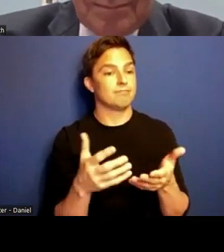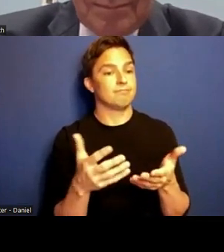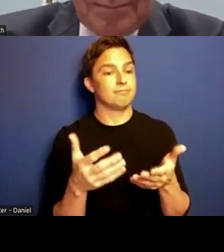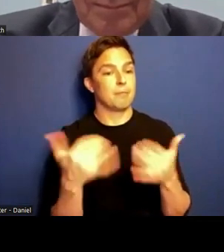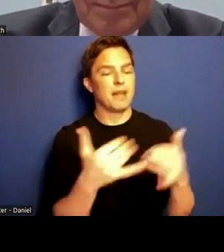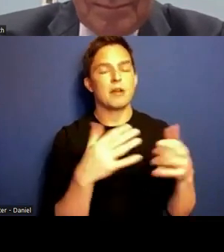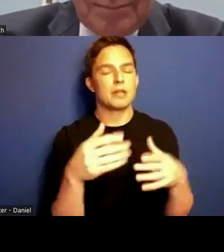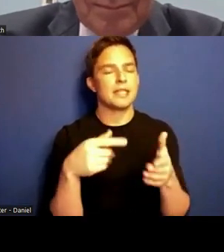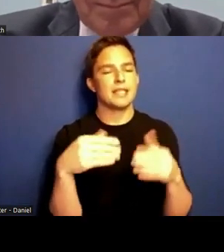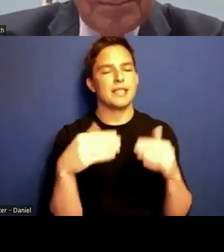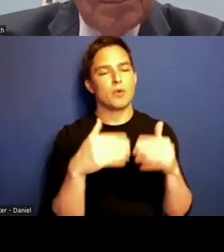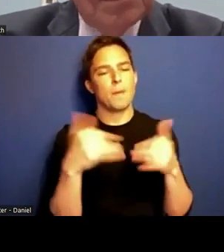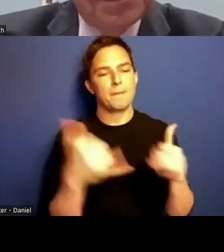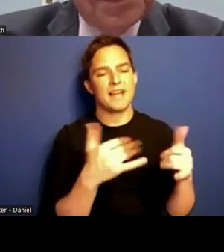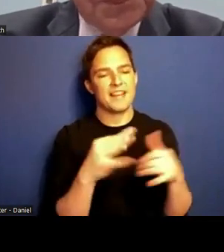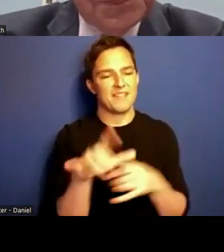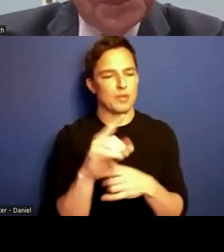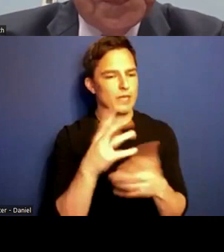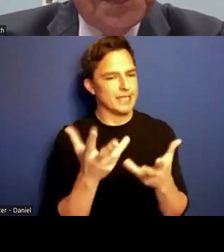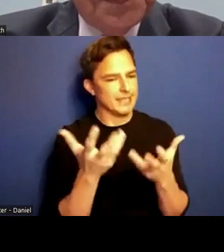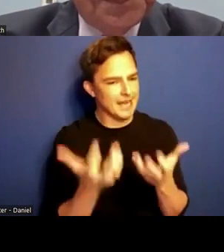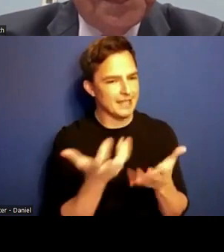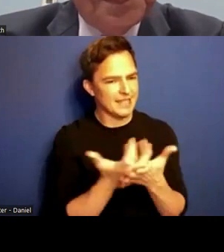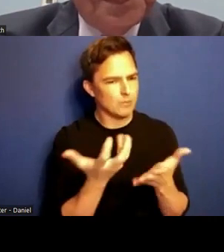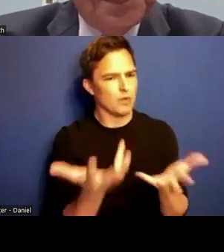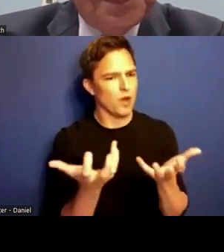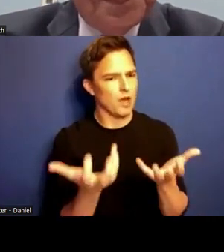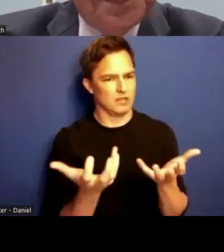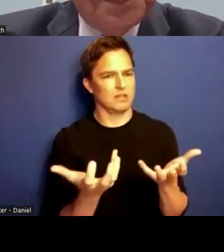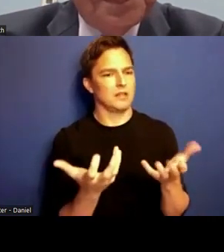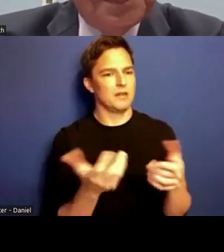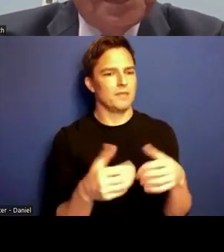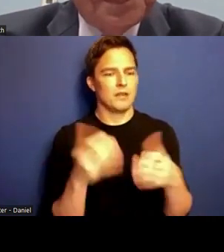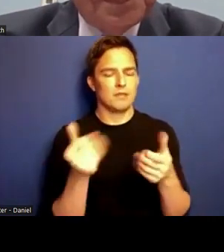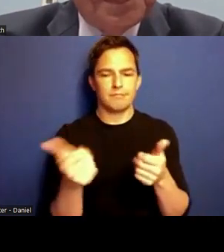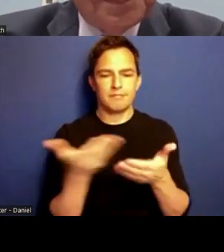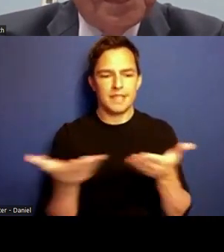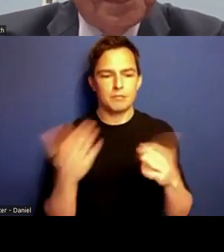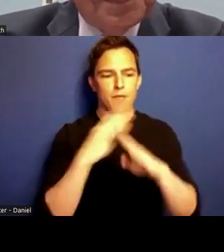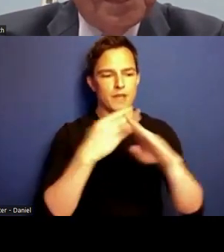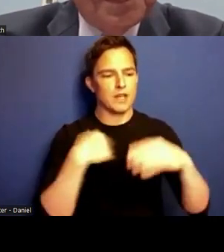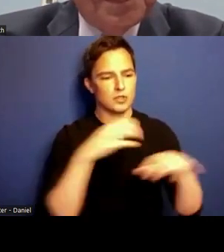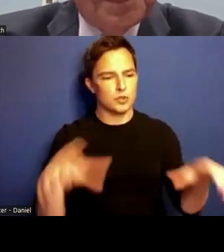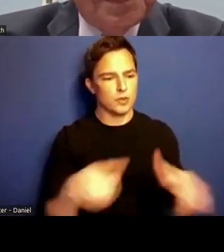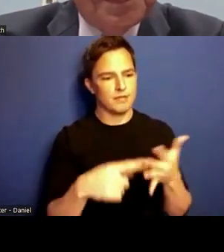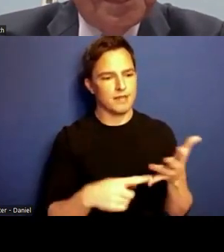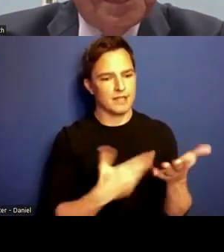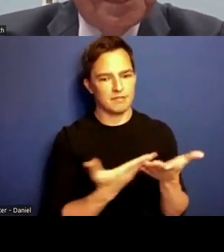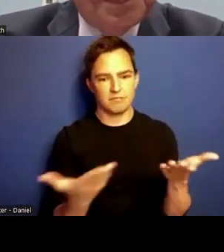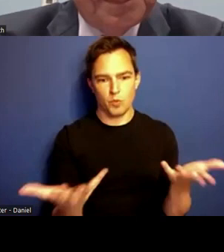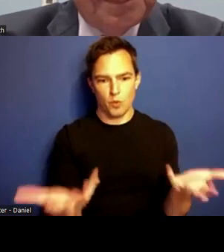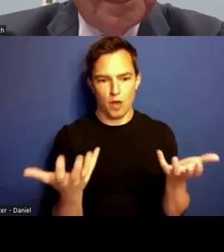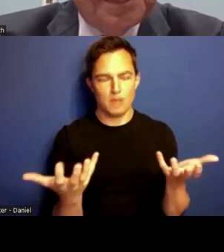We still have things that prevent us from doing the things that we want to do in life, right?